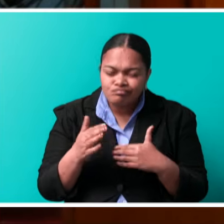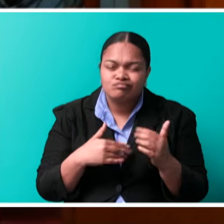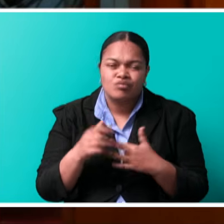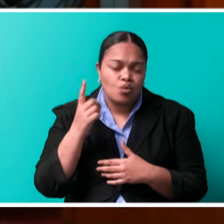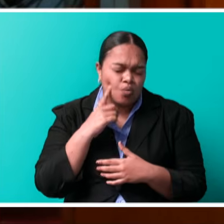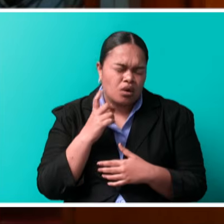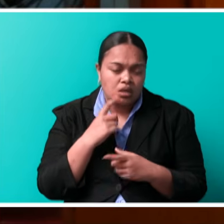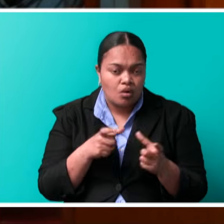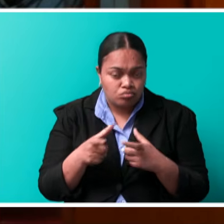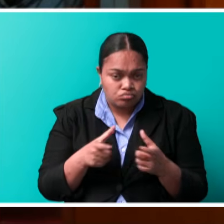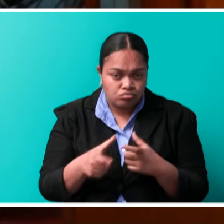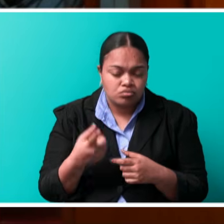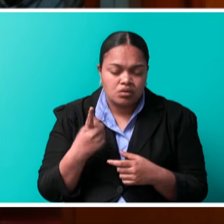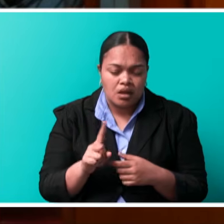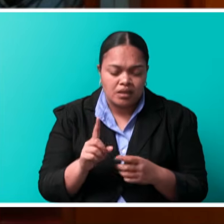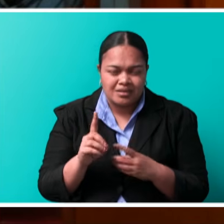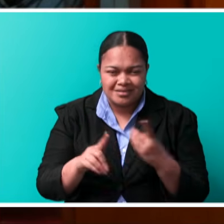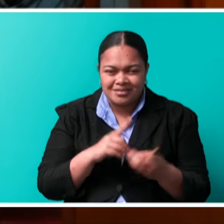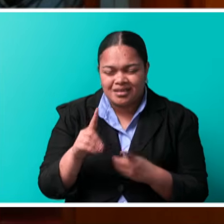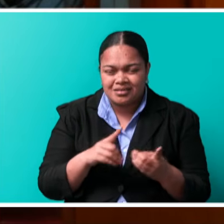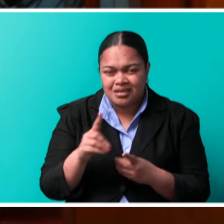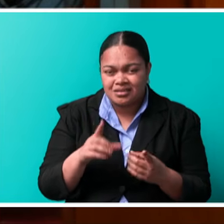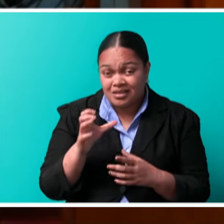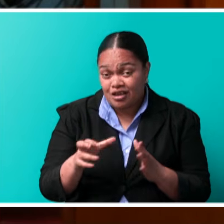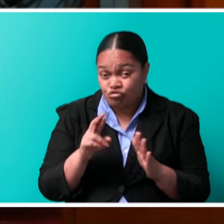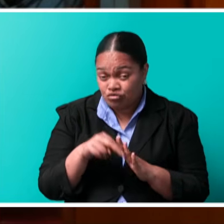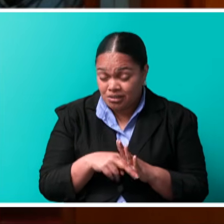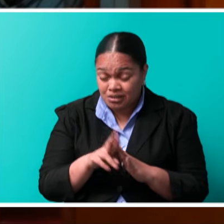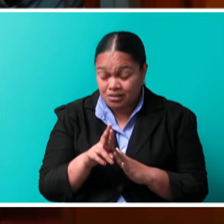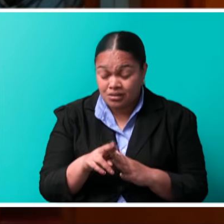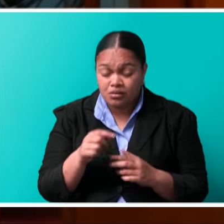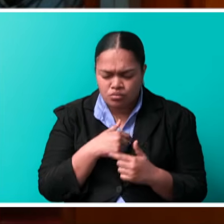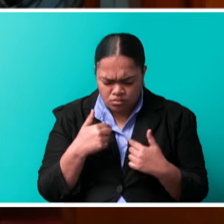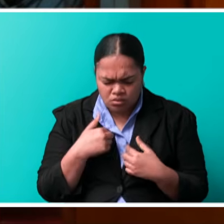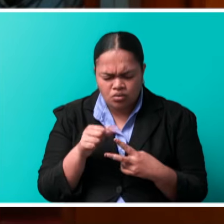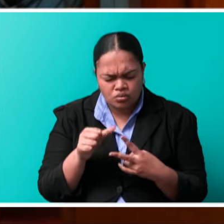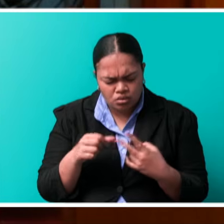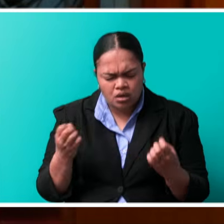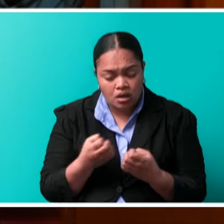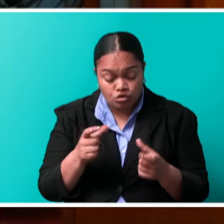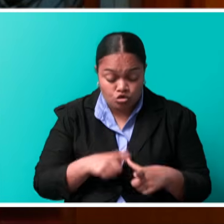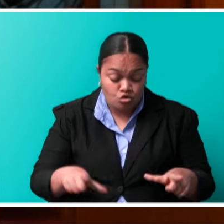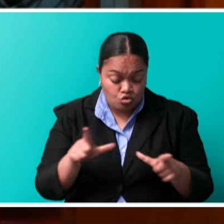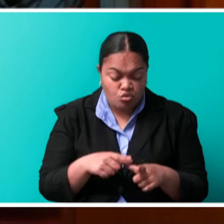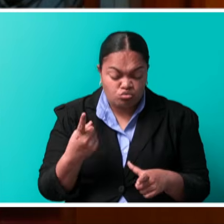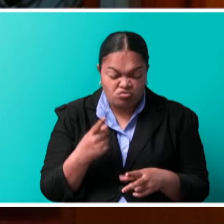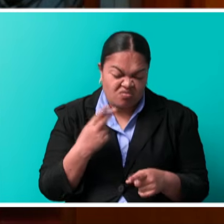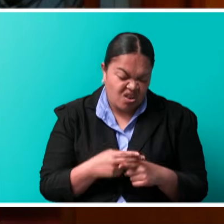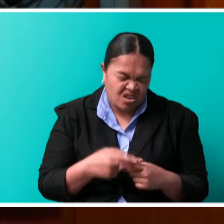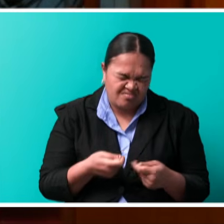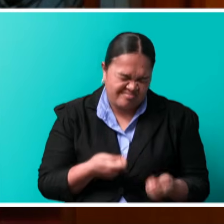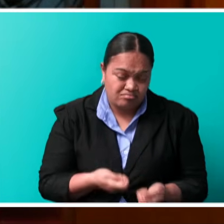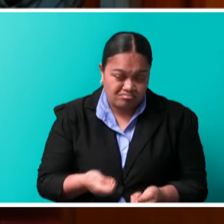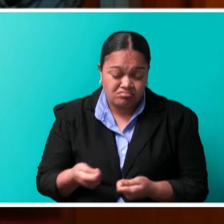management, and disaster resilience. I also encourage our local producers to produce the quality